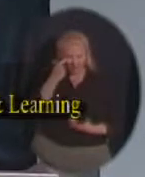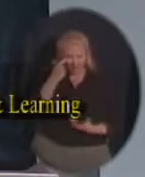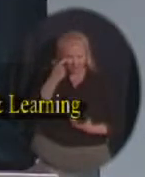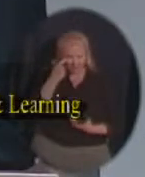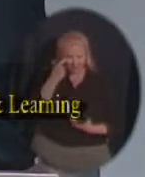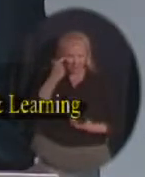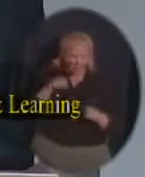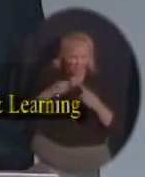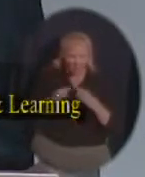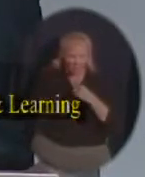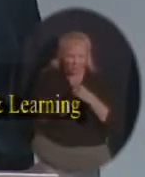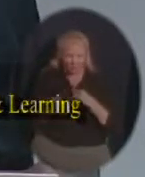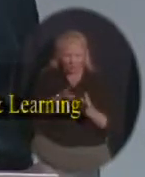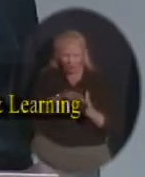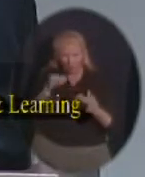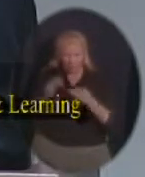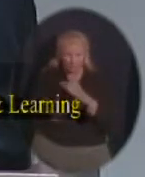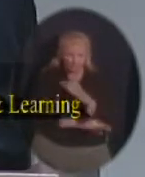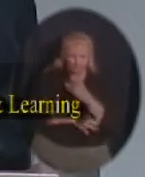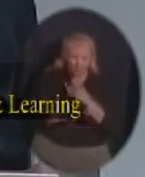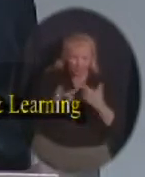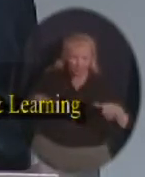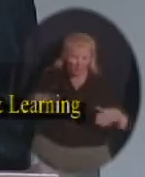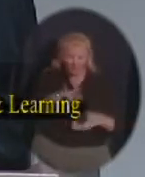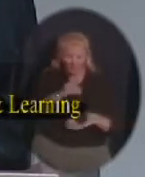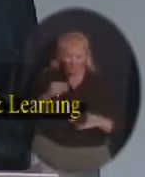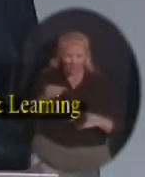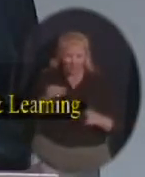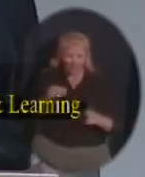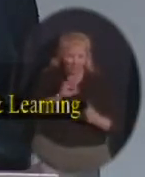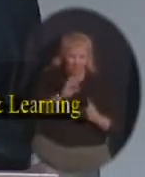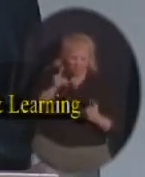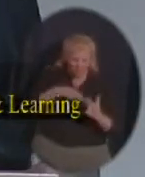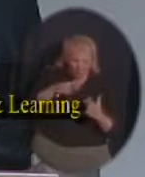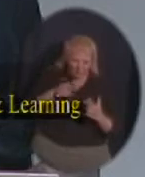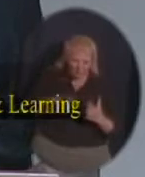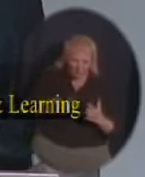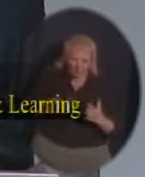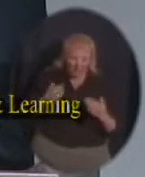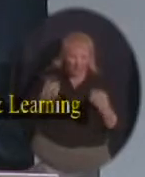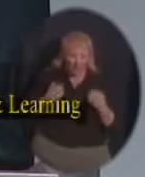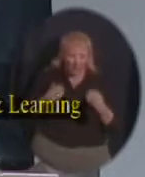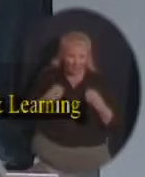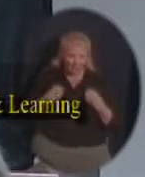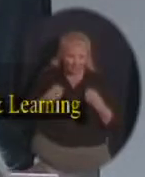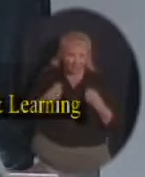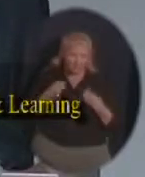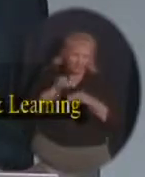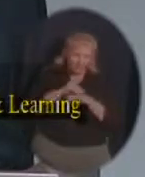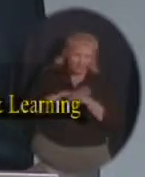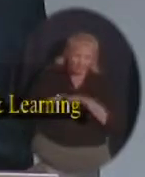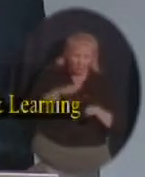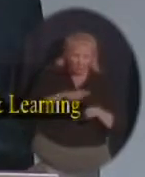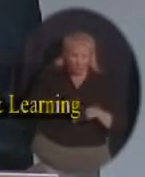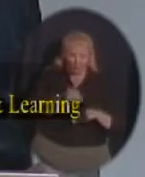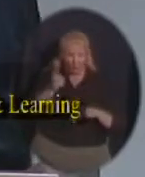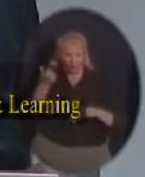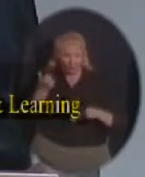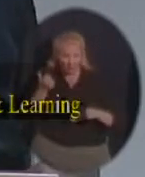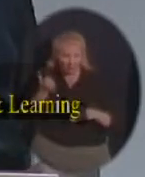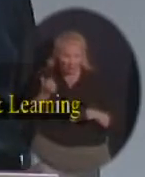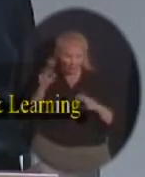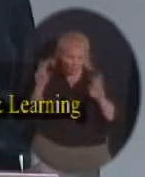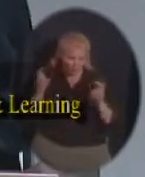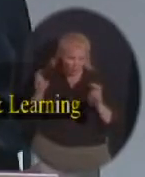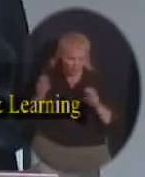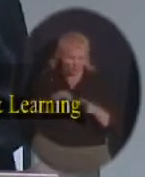literature would say that it also has a positive impact on other academic subjects and learning of English. And certainly, we'll be looking to see what impact